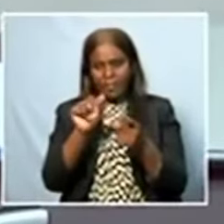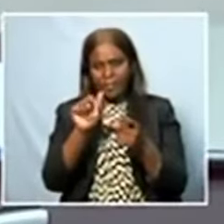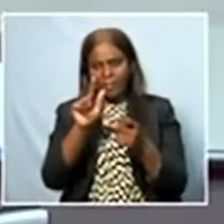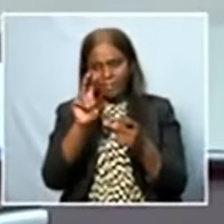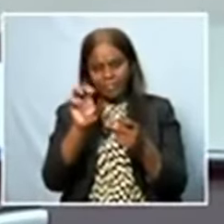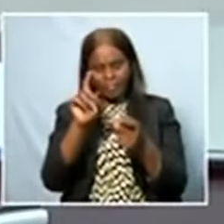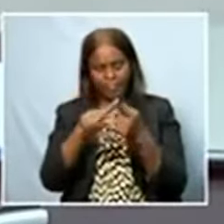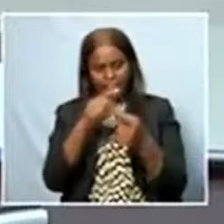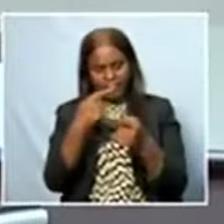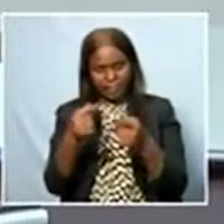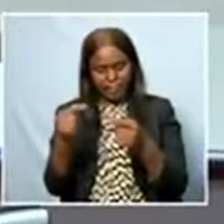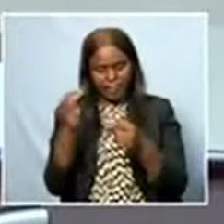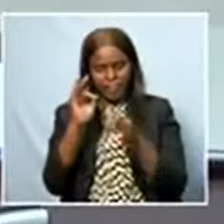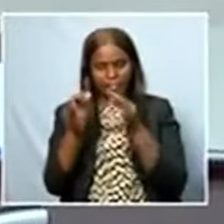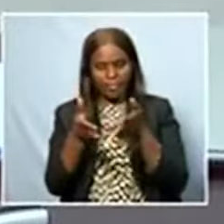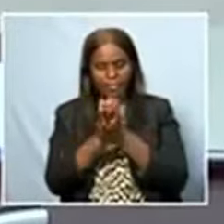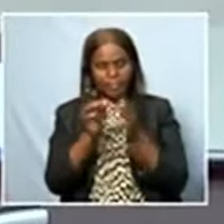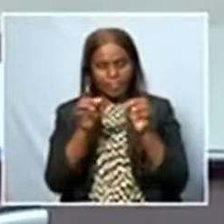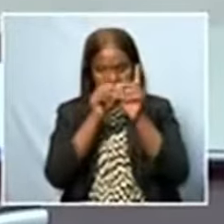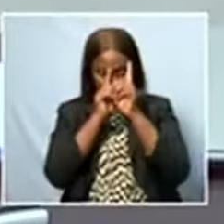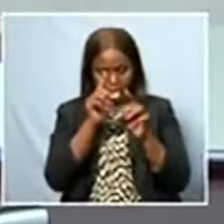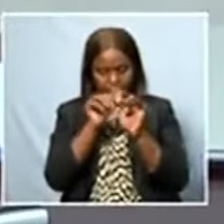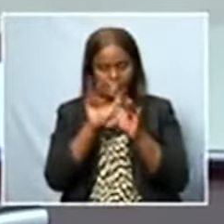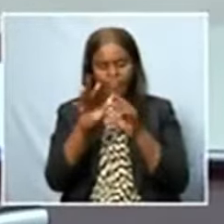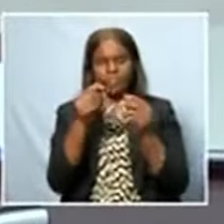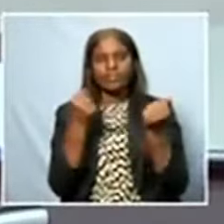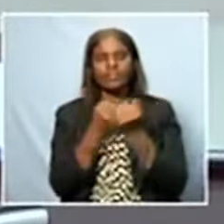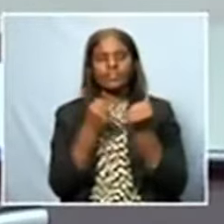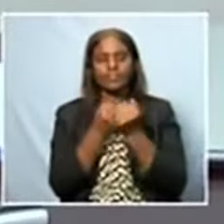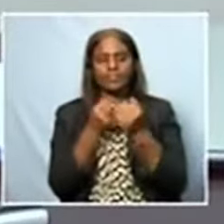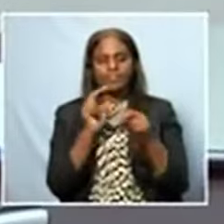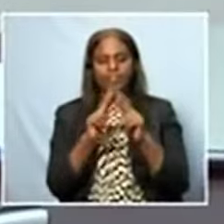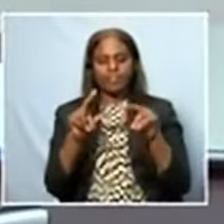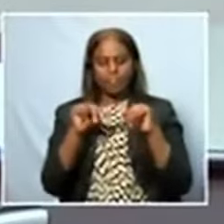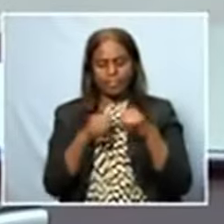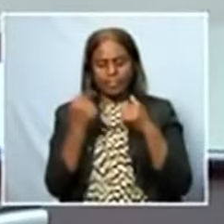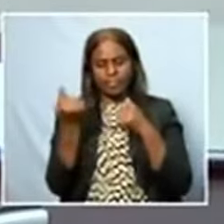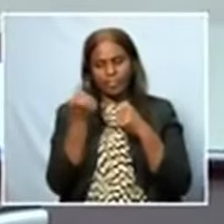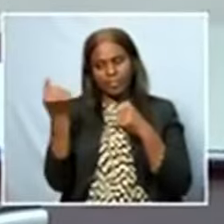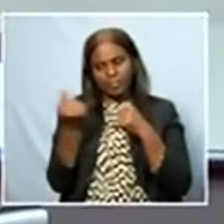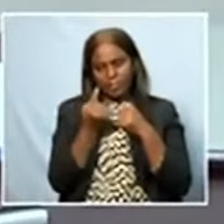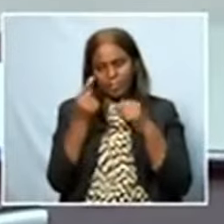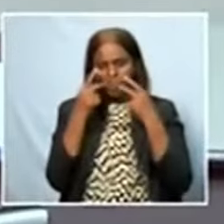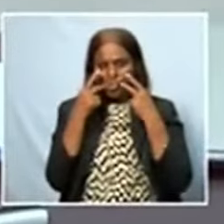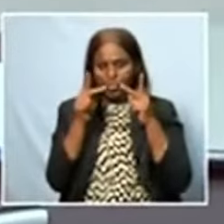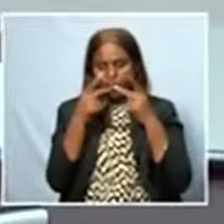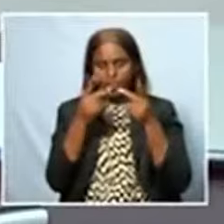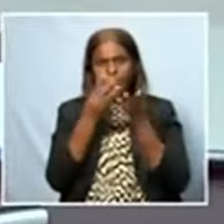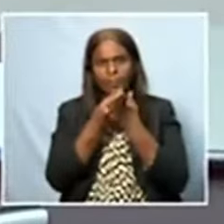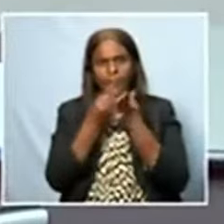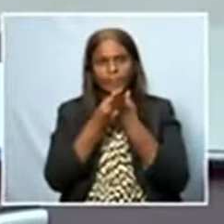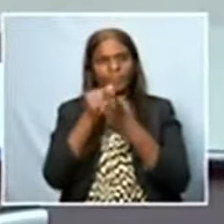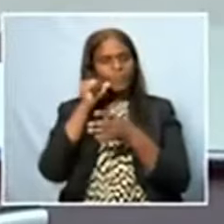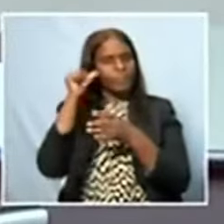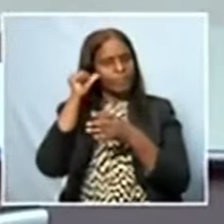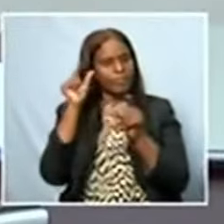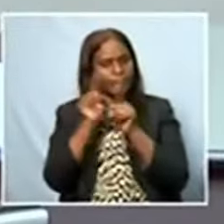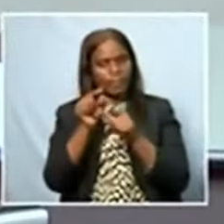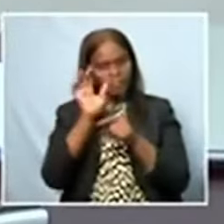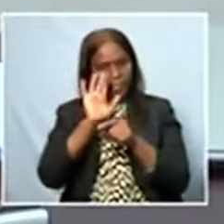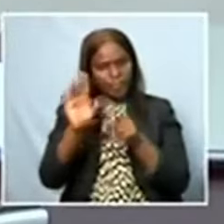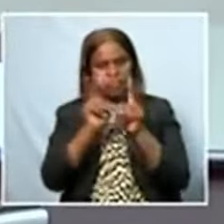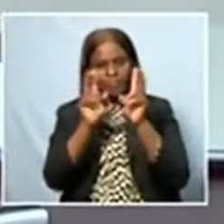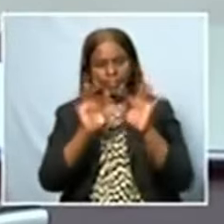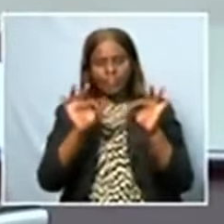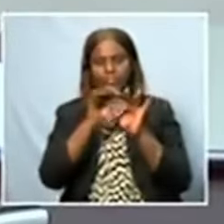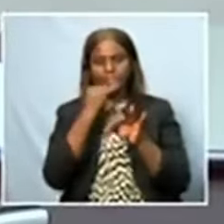seized if the appeal is determined in their favor. Chair, we were appearing before the Public Accounts Committee yesterday, and one of the key